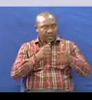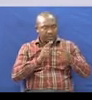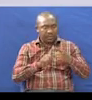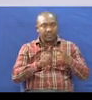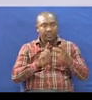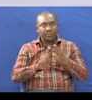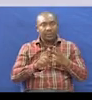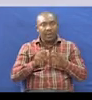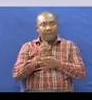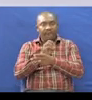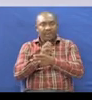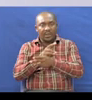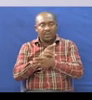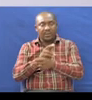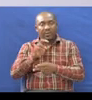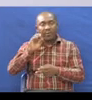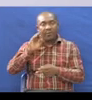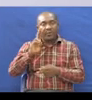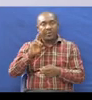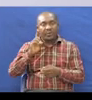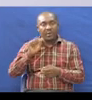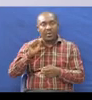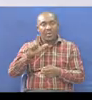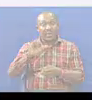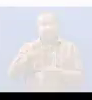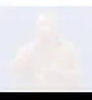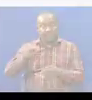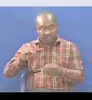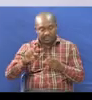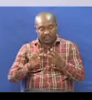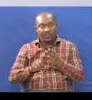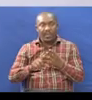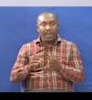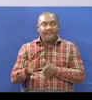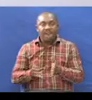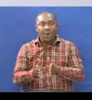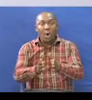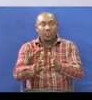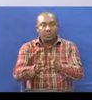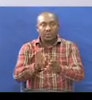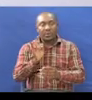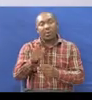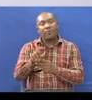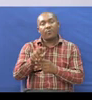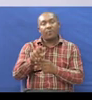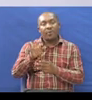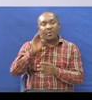feudalism, and the forms of feudalism. Do you know the meaning of